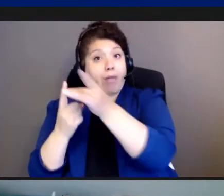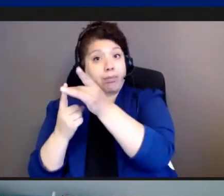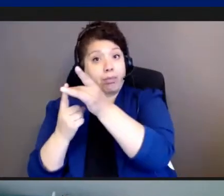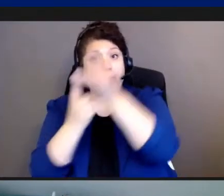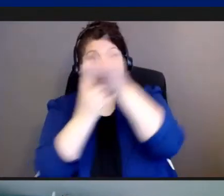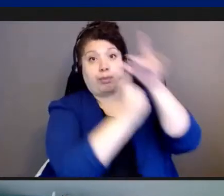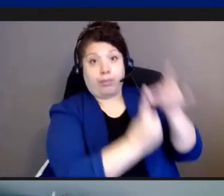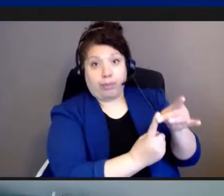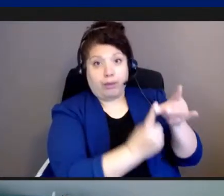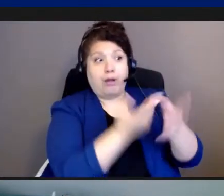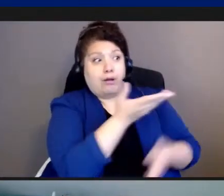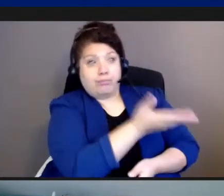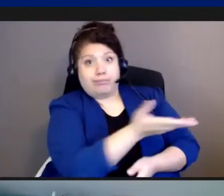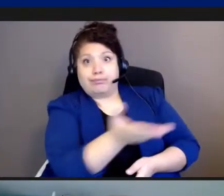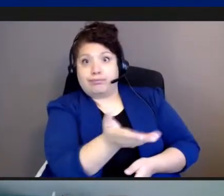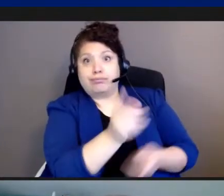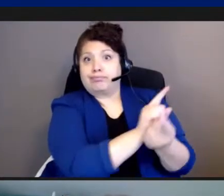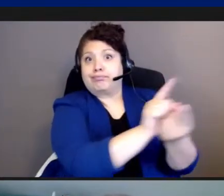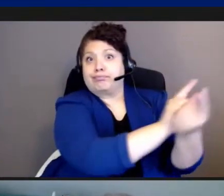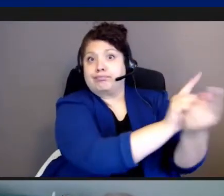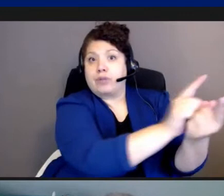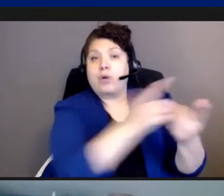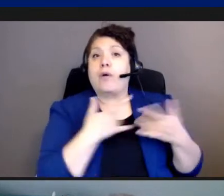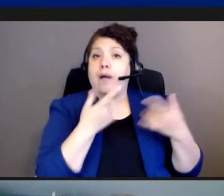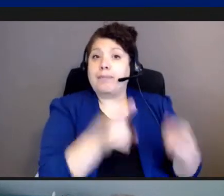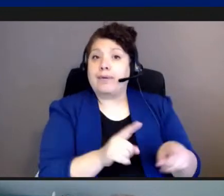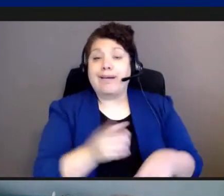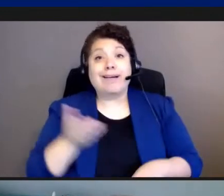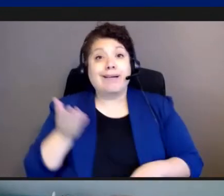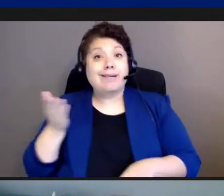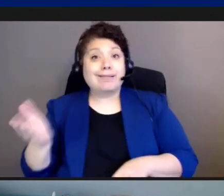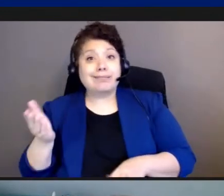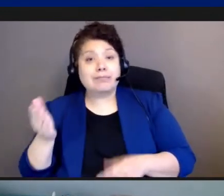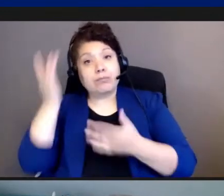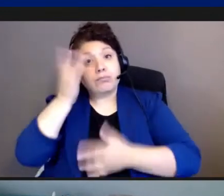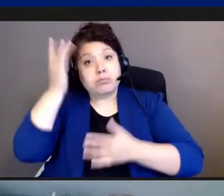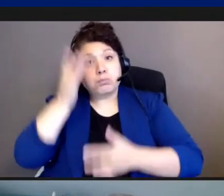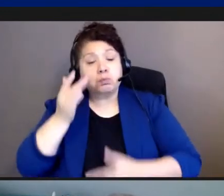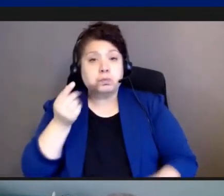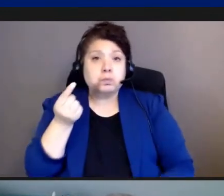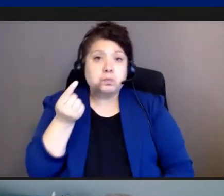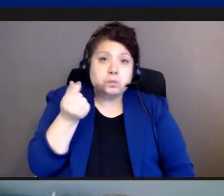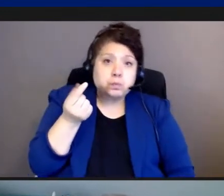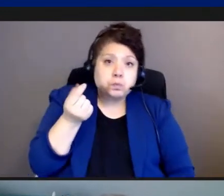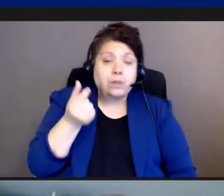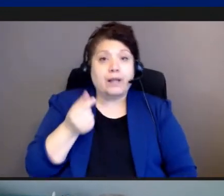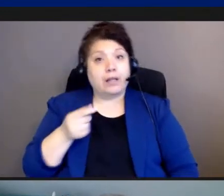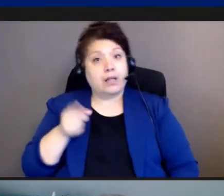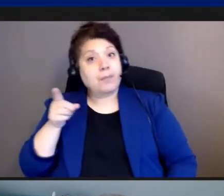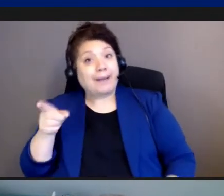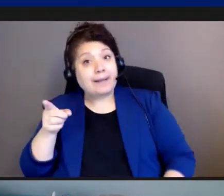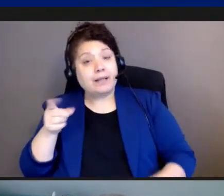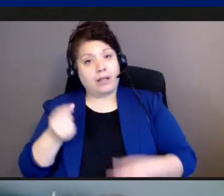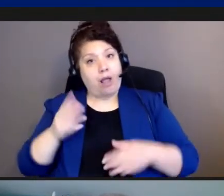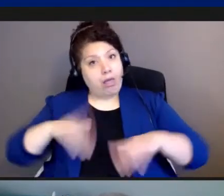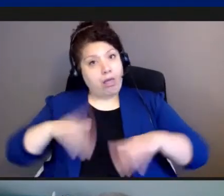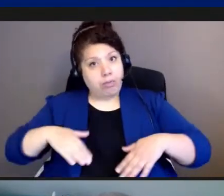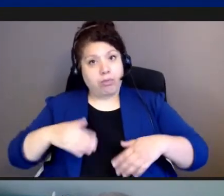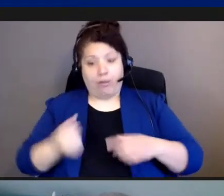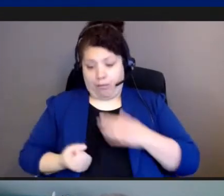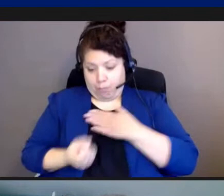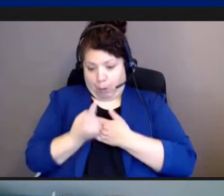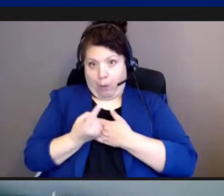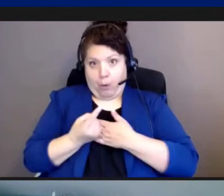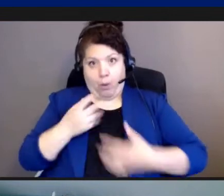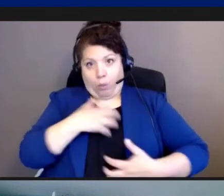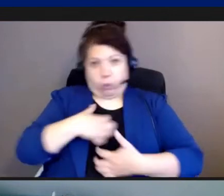gathering. While in this example, the person had mild symptoms, people are infectious even before they develop symptoms, and some